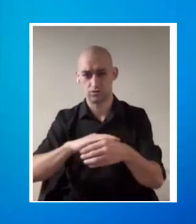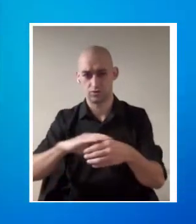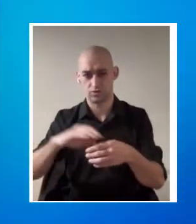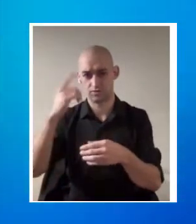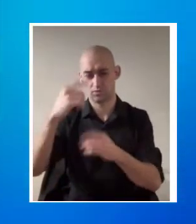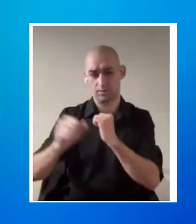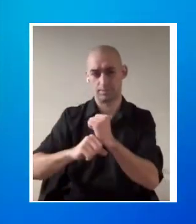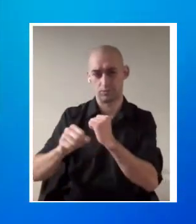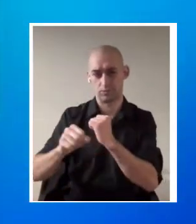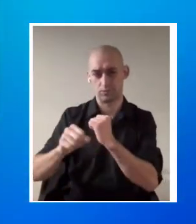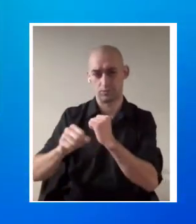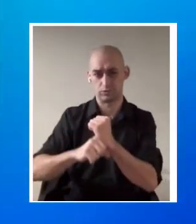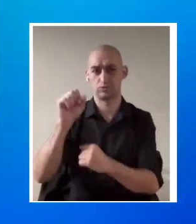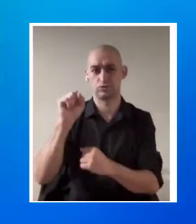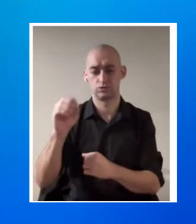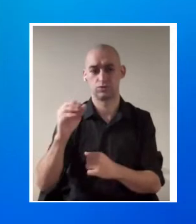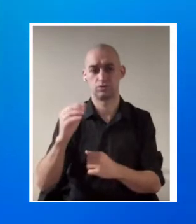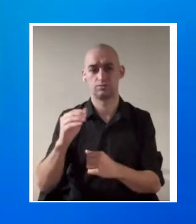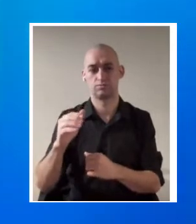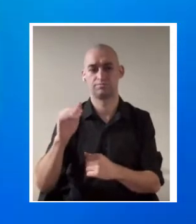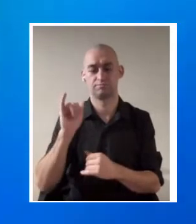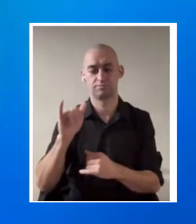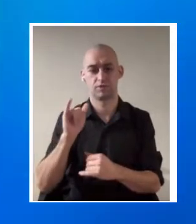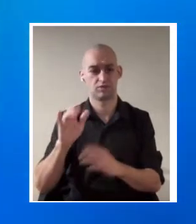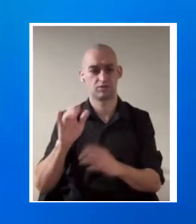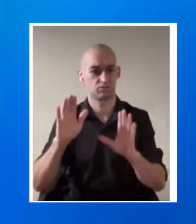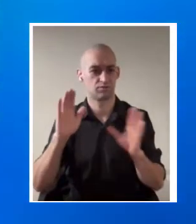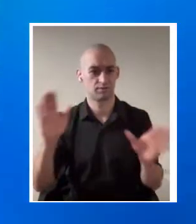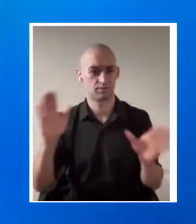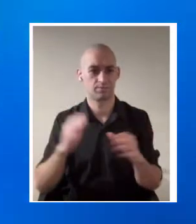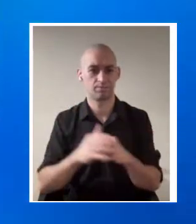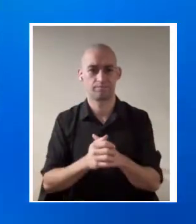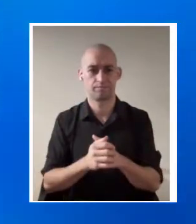So that's one question.